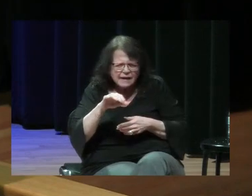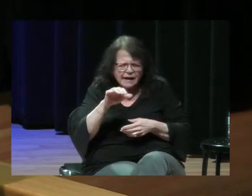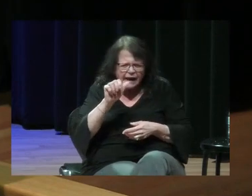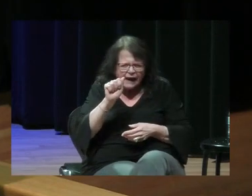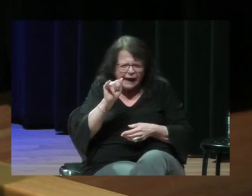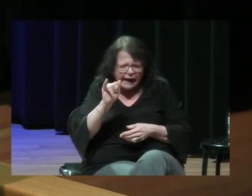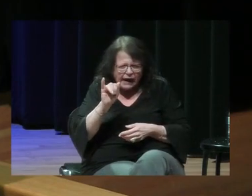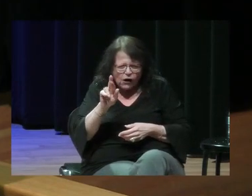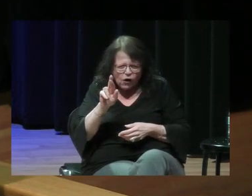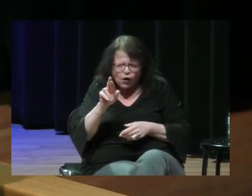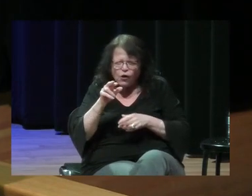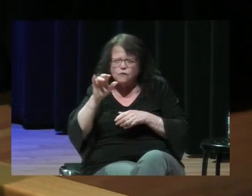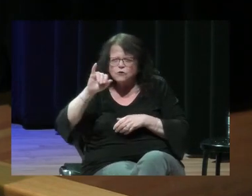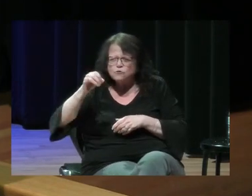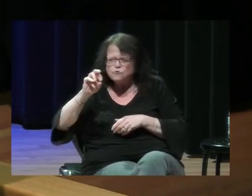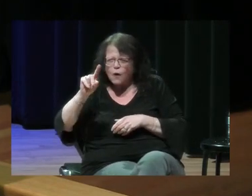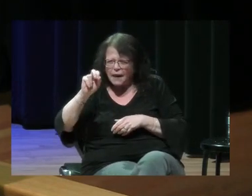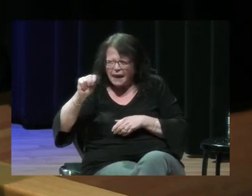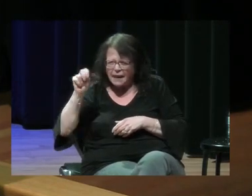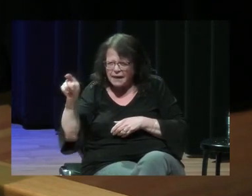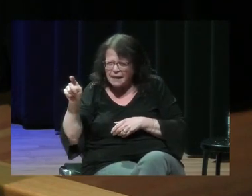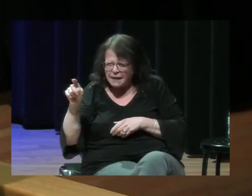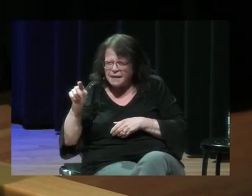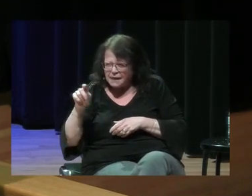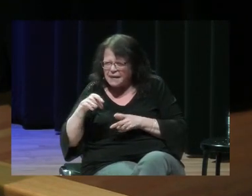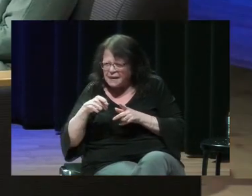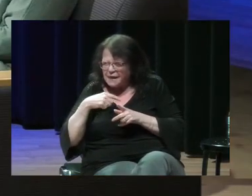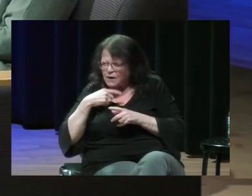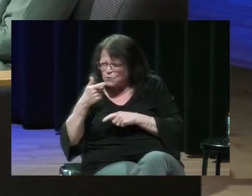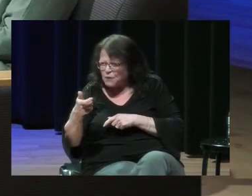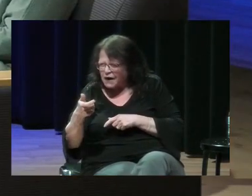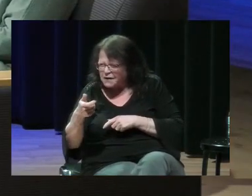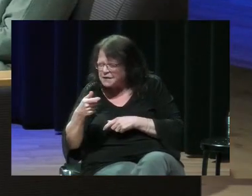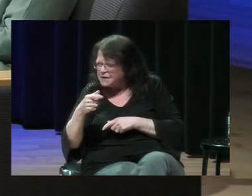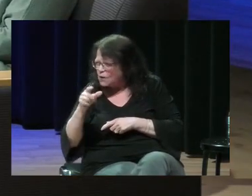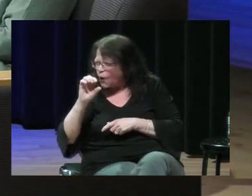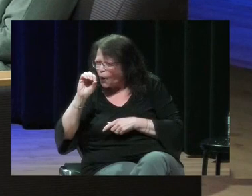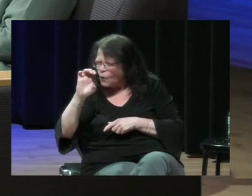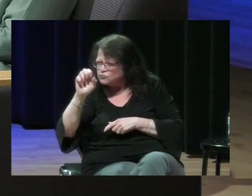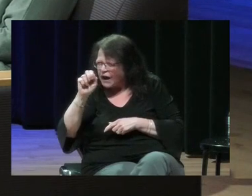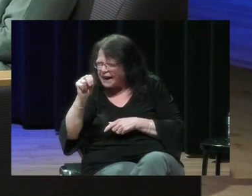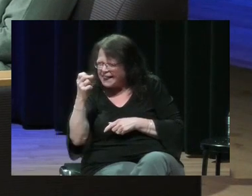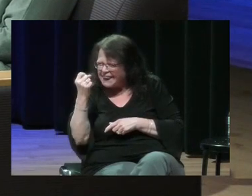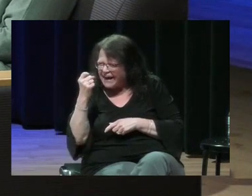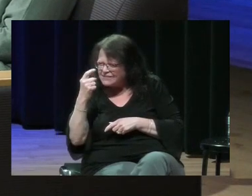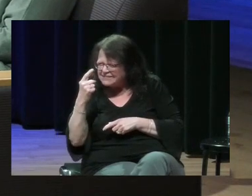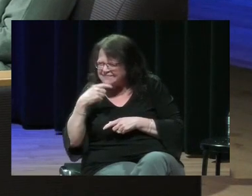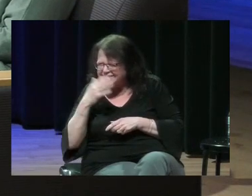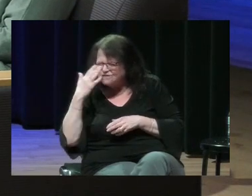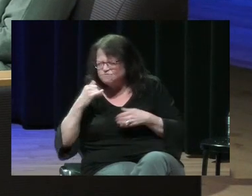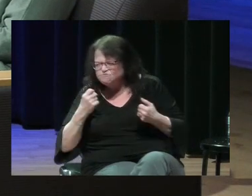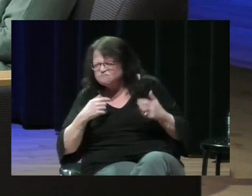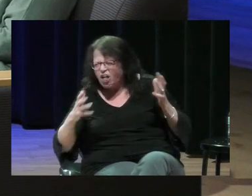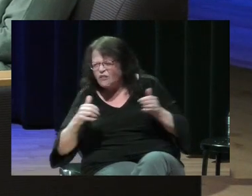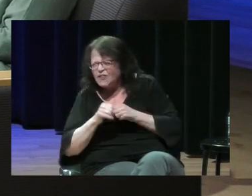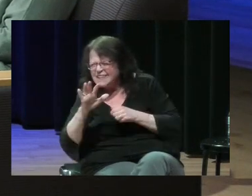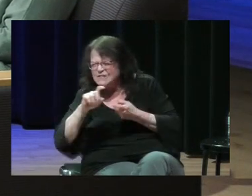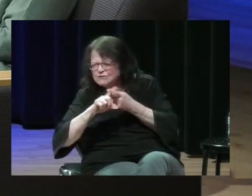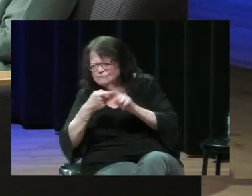Okay, it has Matt Damon in it. I love Matt Damon. I could watch Matt Damon. Ocean's 11 all the time, just hanging out with his buddies, having